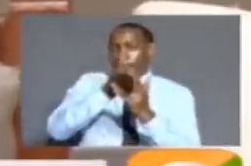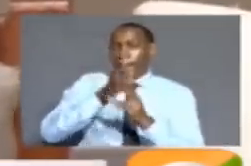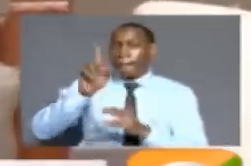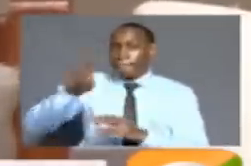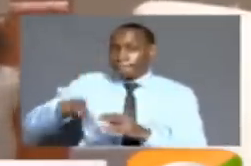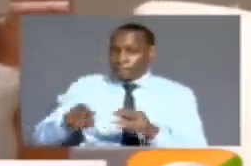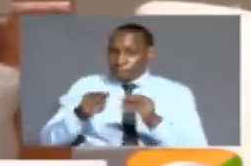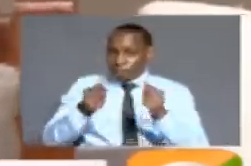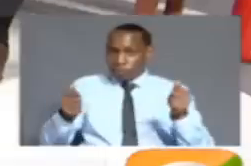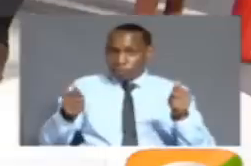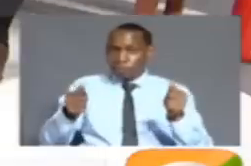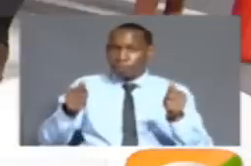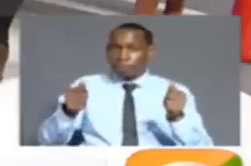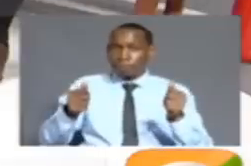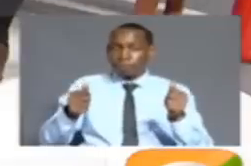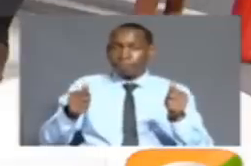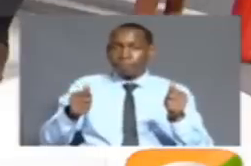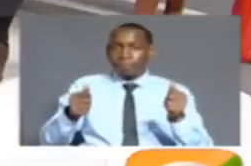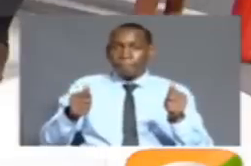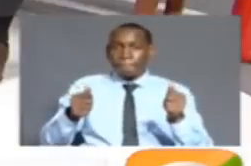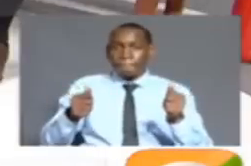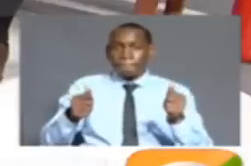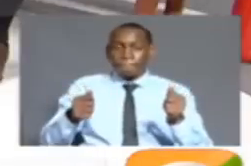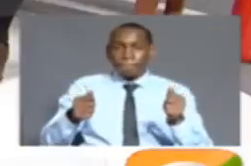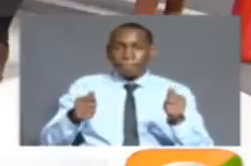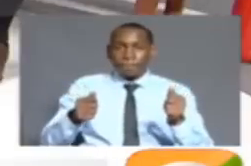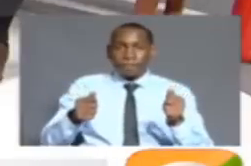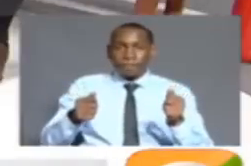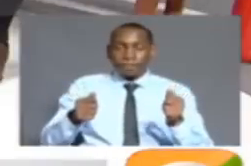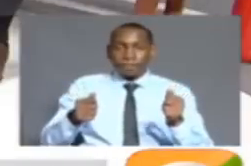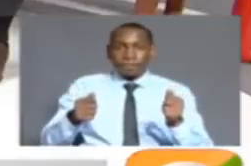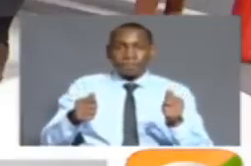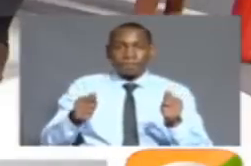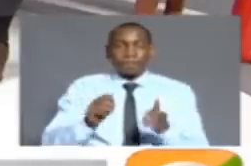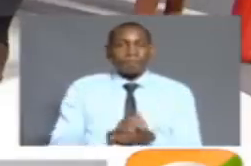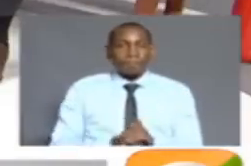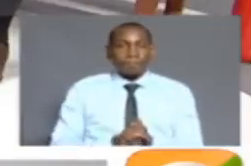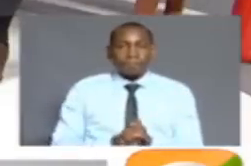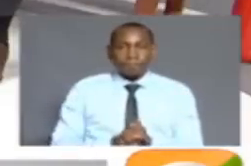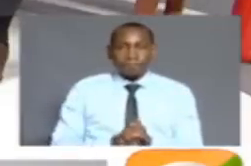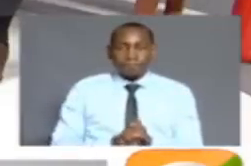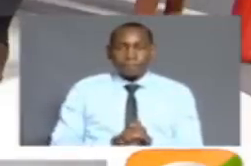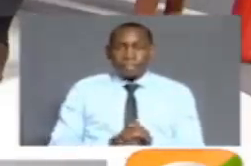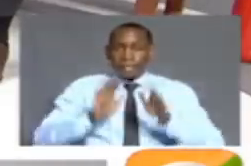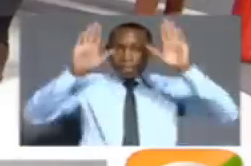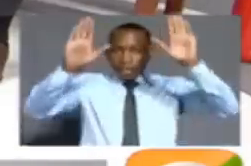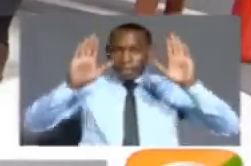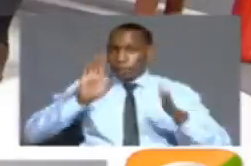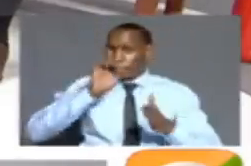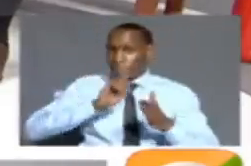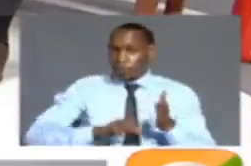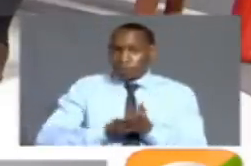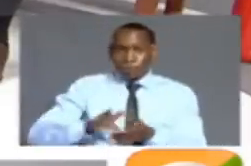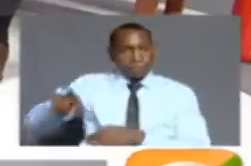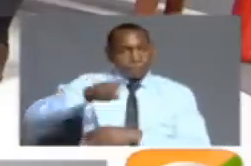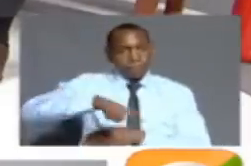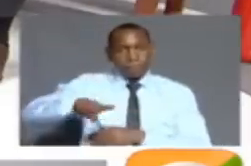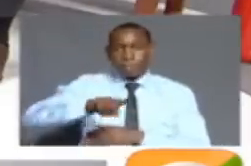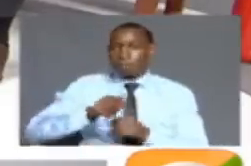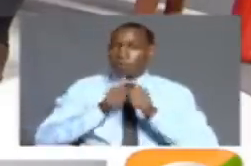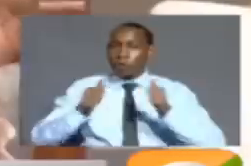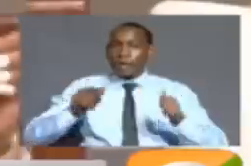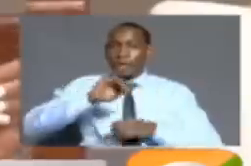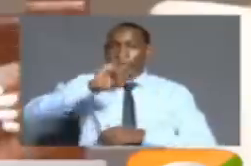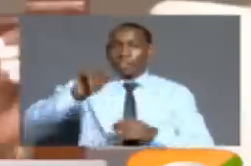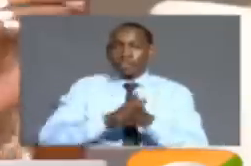with. But however, I mean, being grateful is also subjective. Okay. At the end of the day though, we are good.